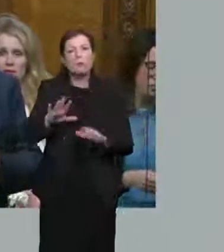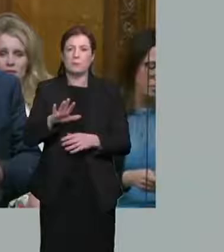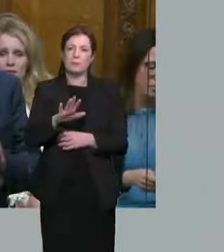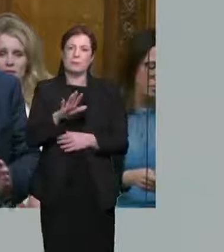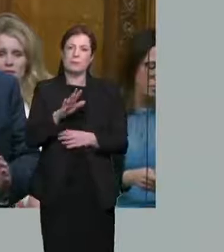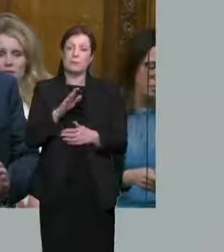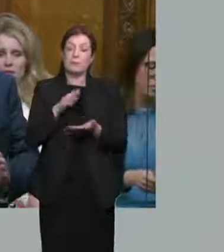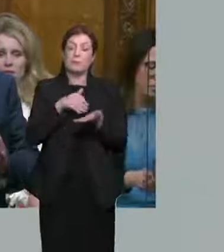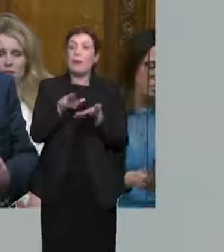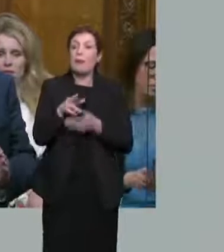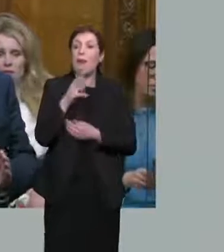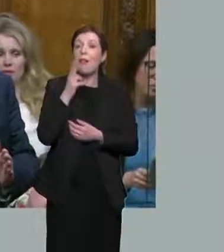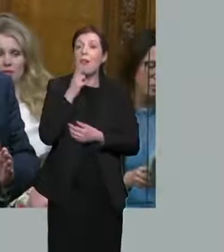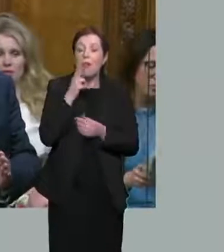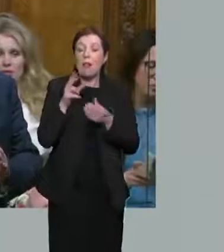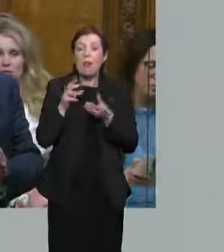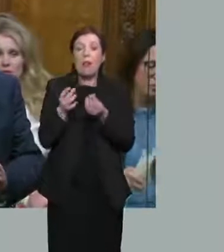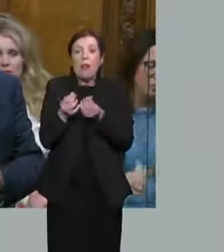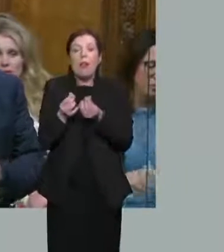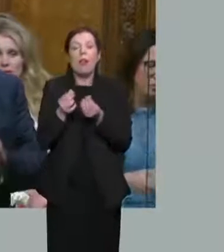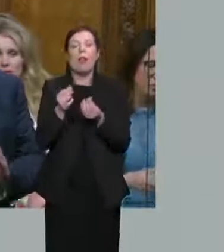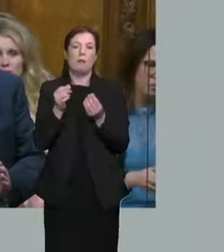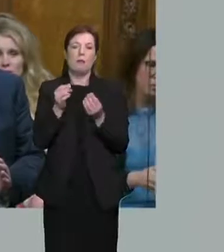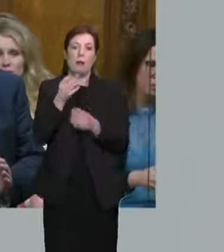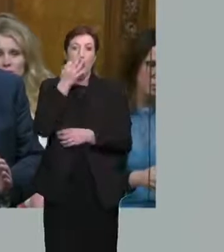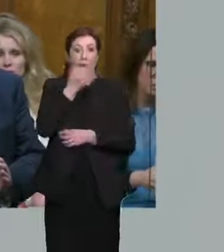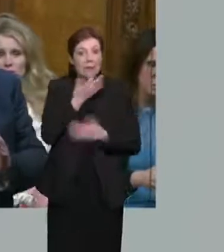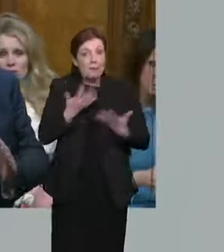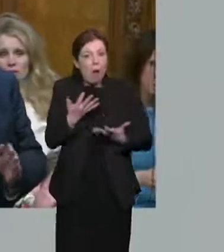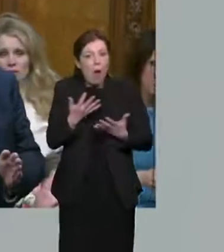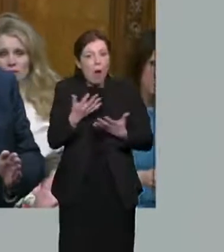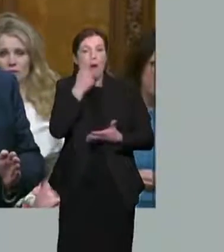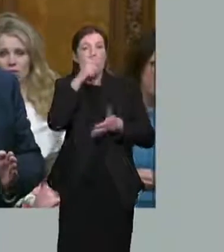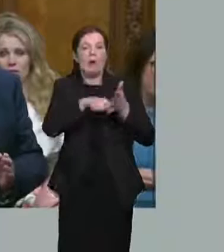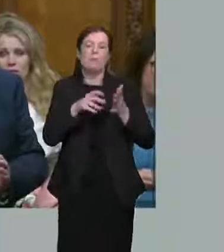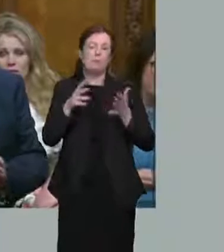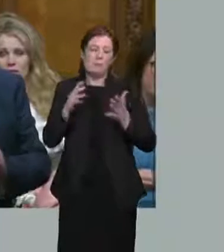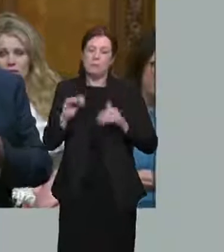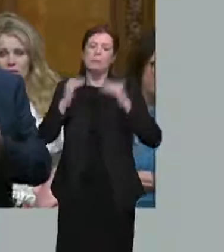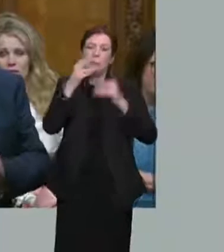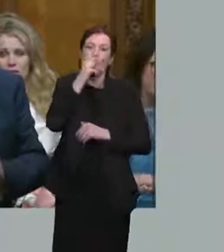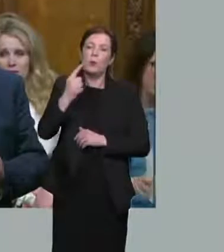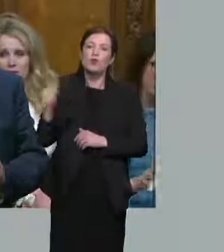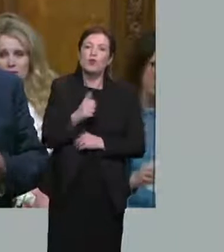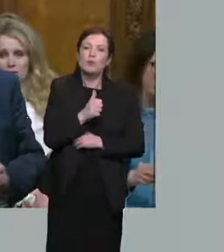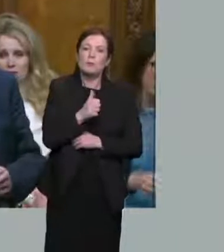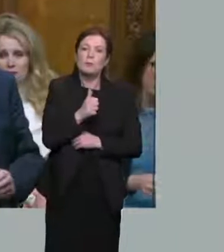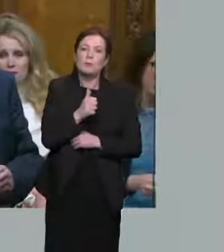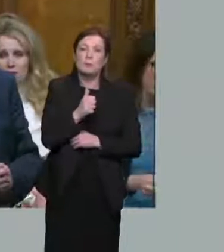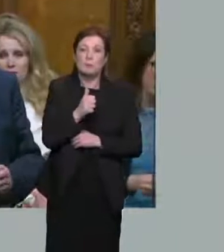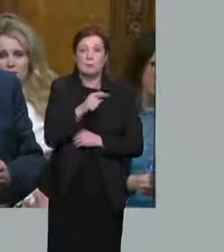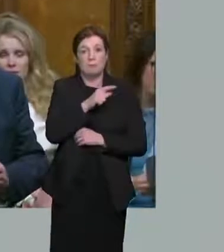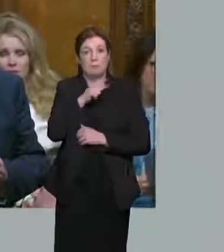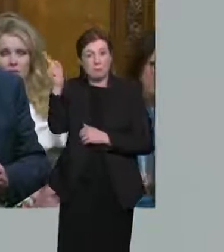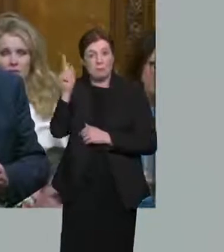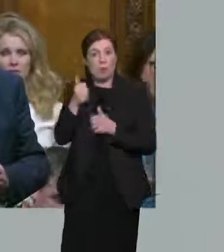of legal sale of tobacco products from 18 to 21 and impose a levy on the profits of the